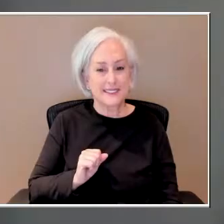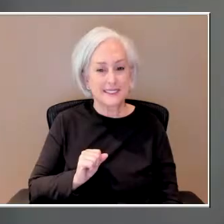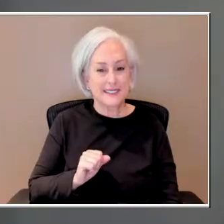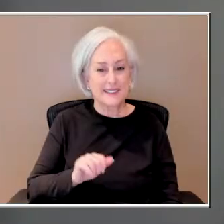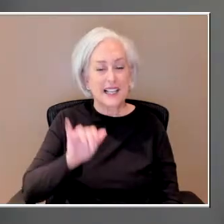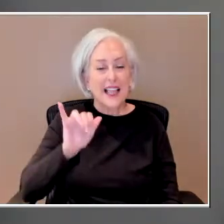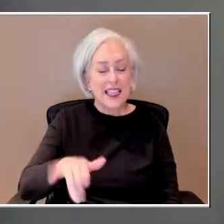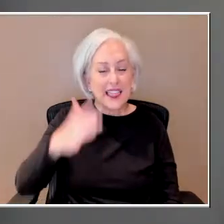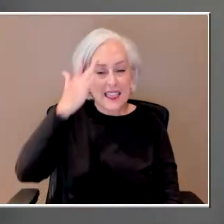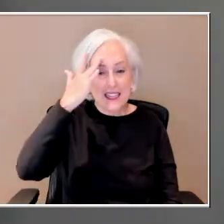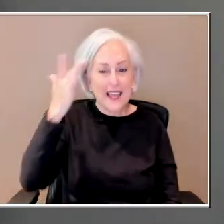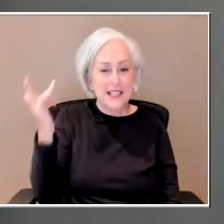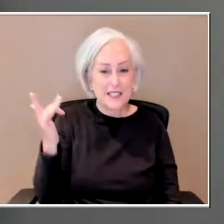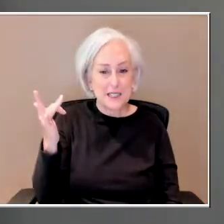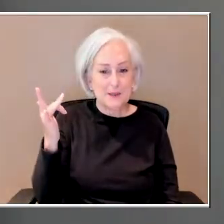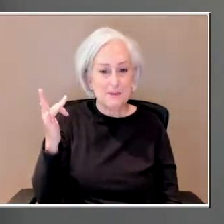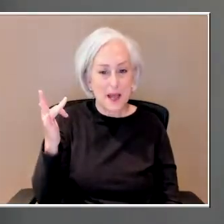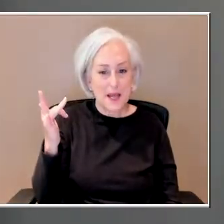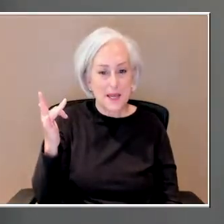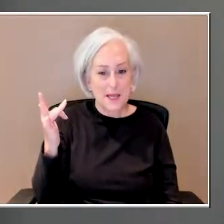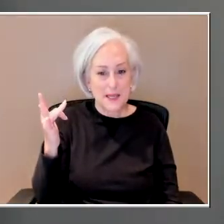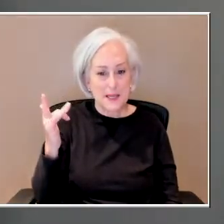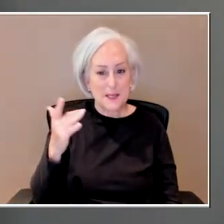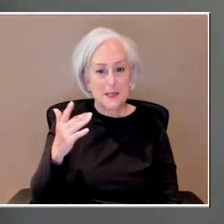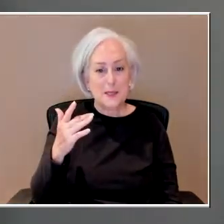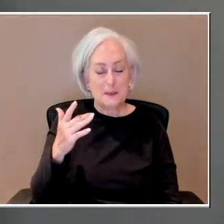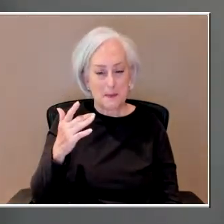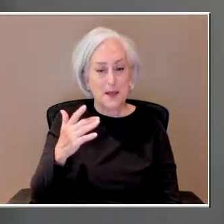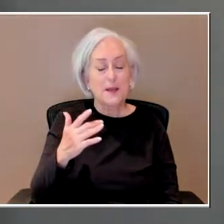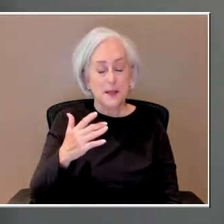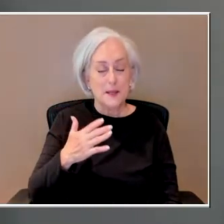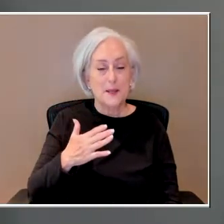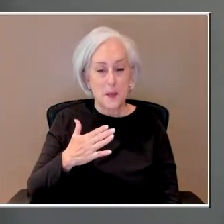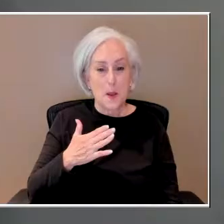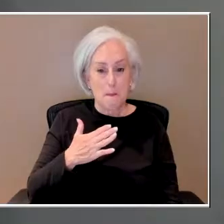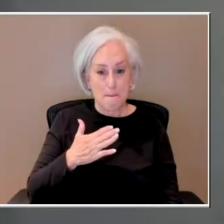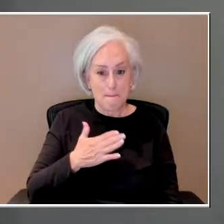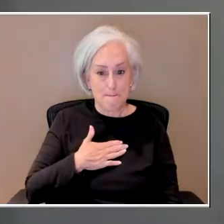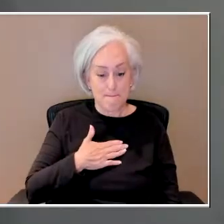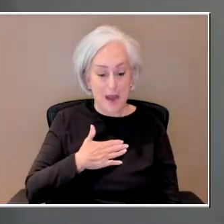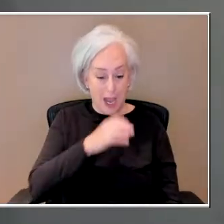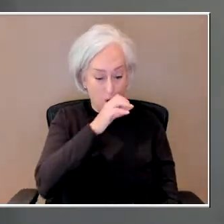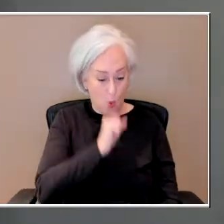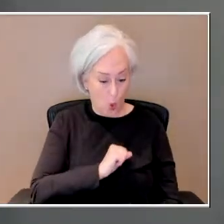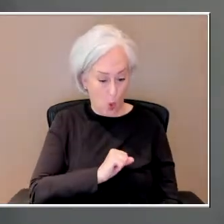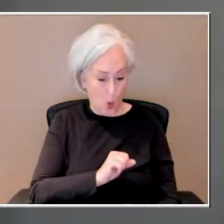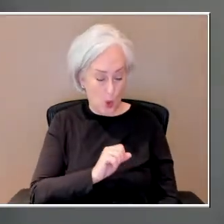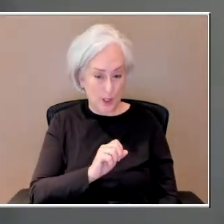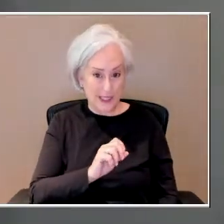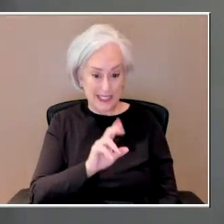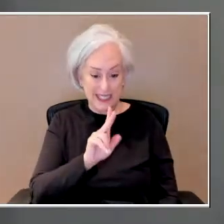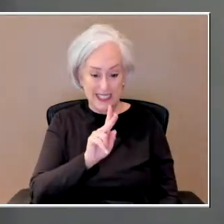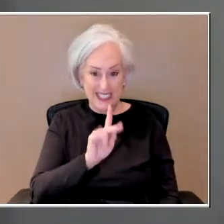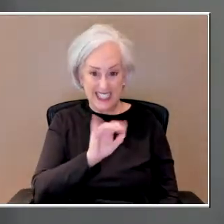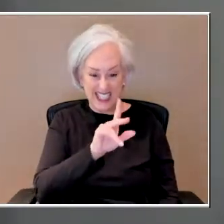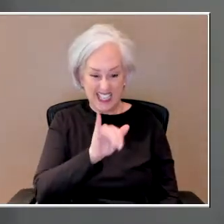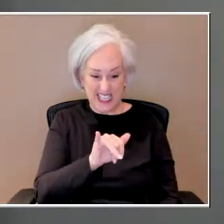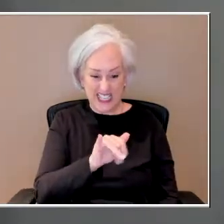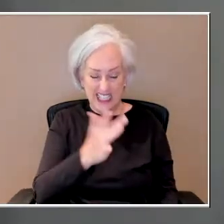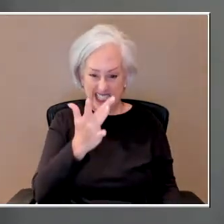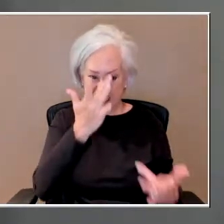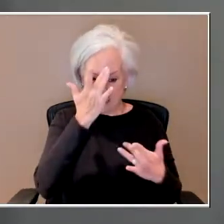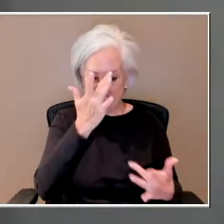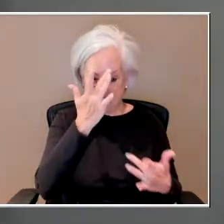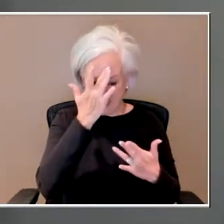why my old one had an infection, so they